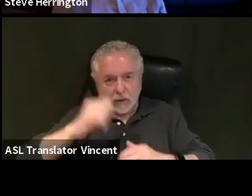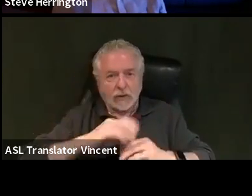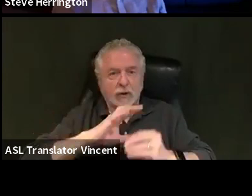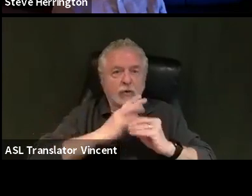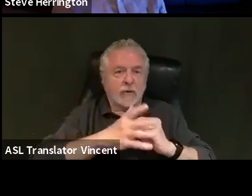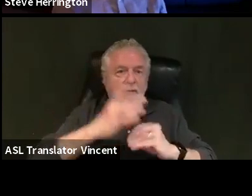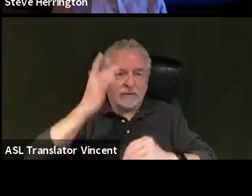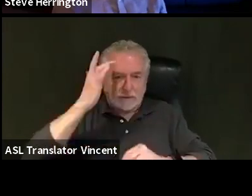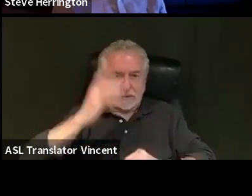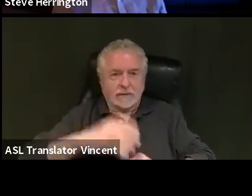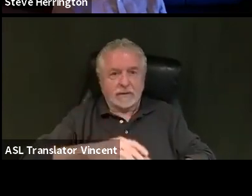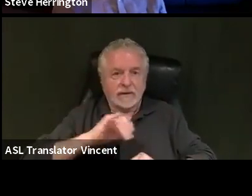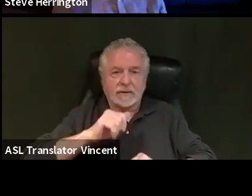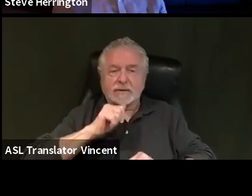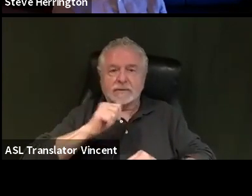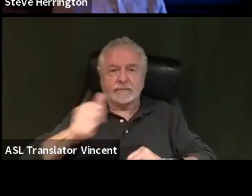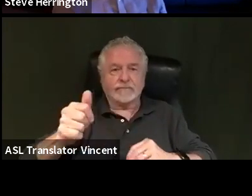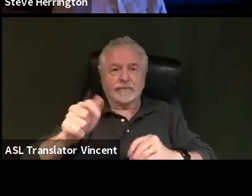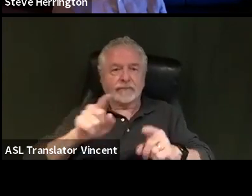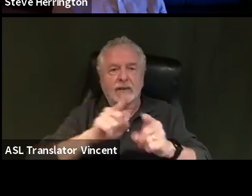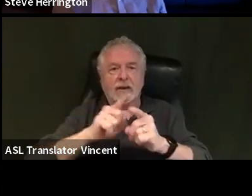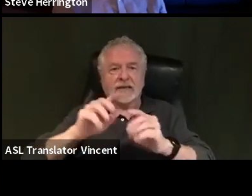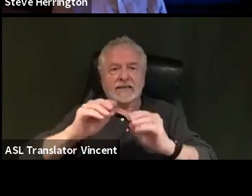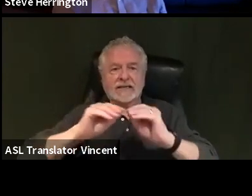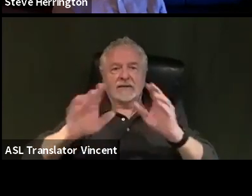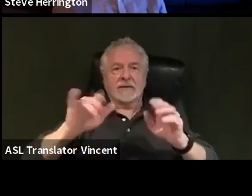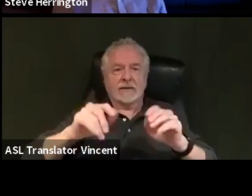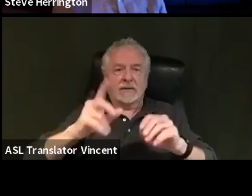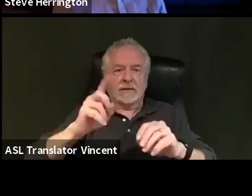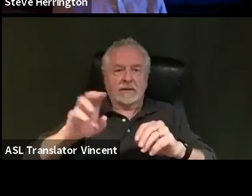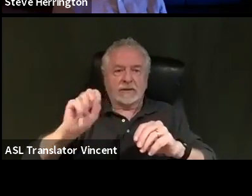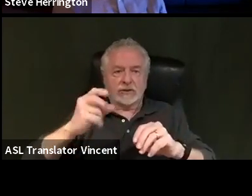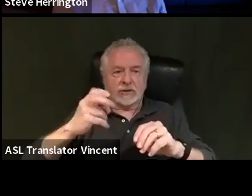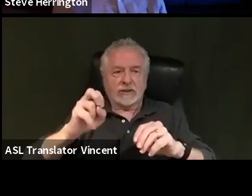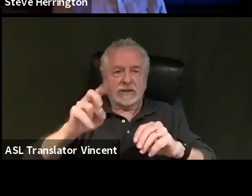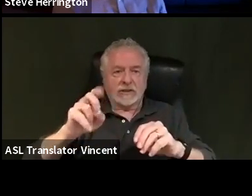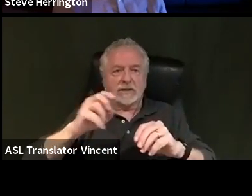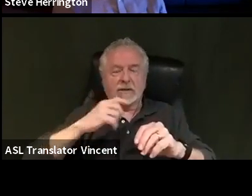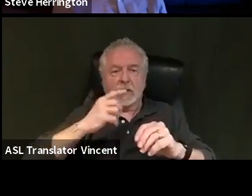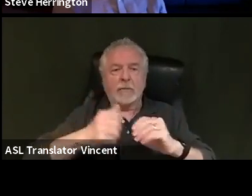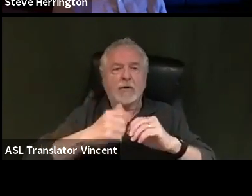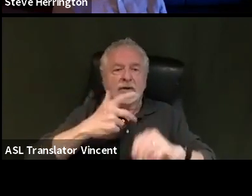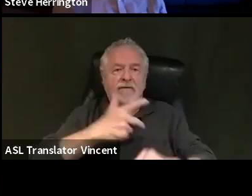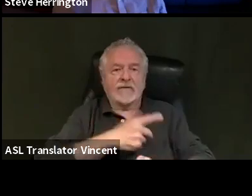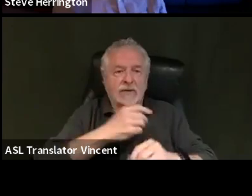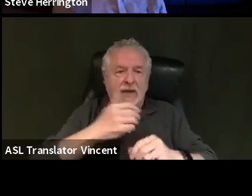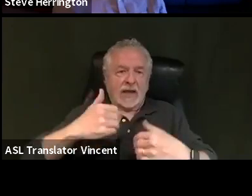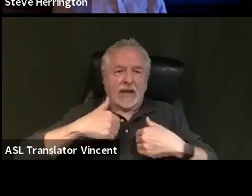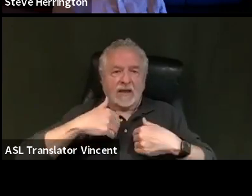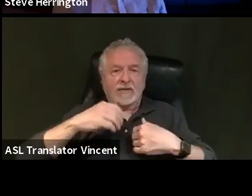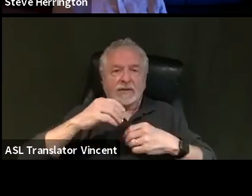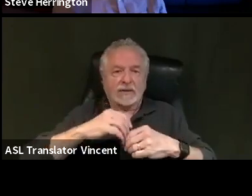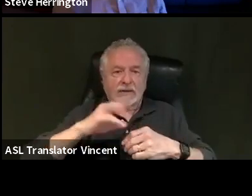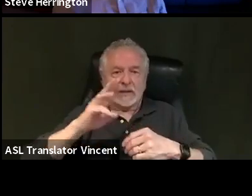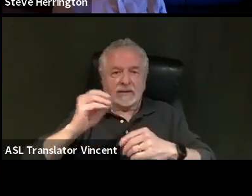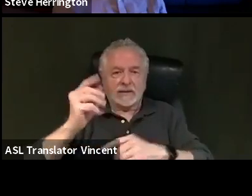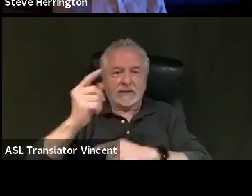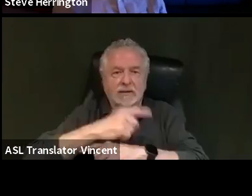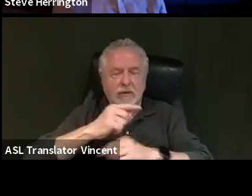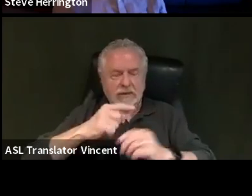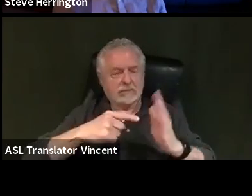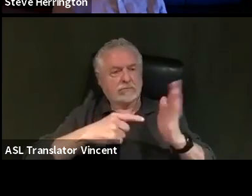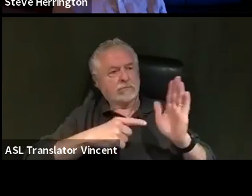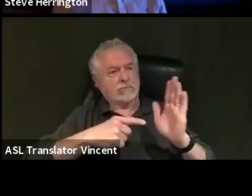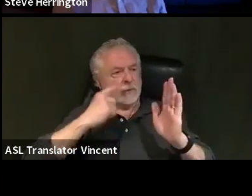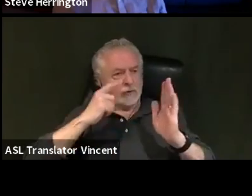coronavirus disease, which is not as clear as Dr. Shende had said. With most of the vaccines that we have within 60 days, we